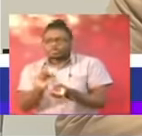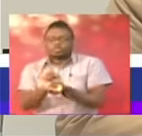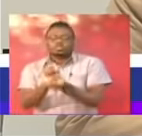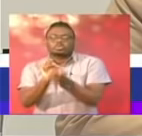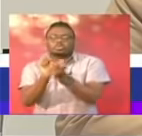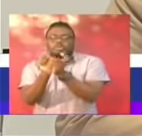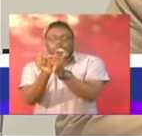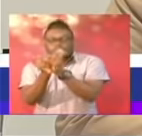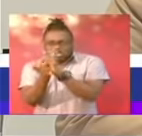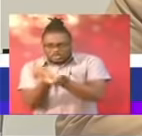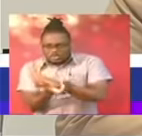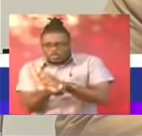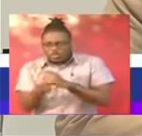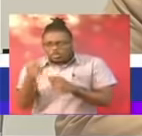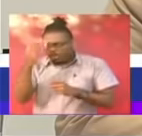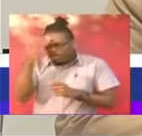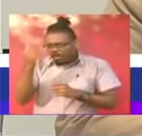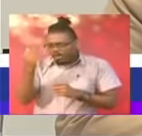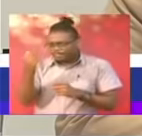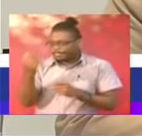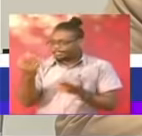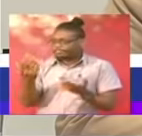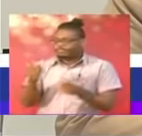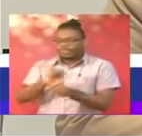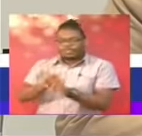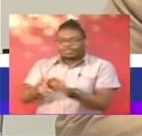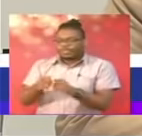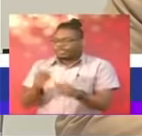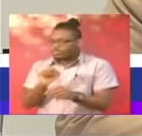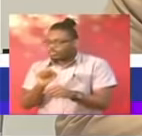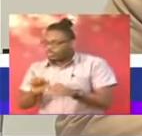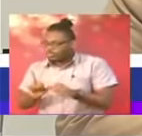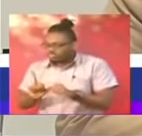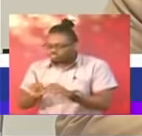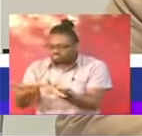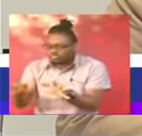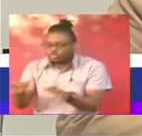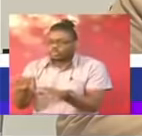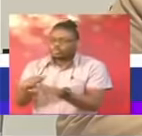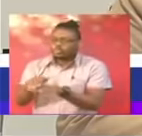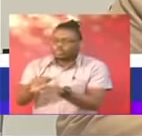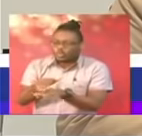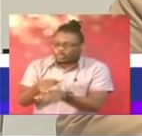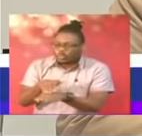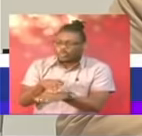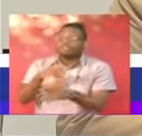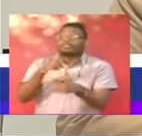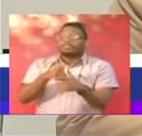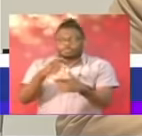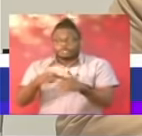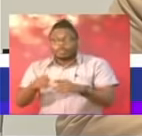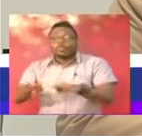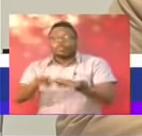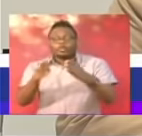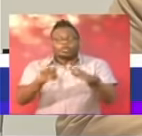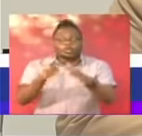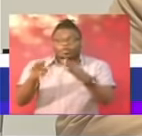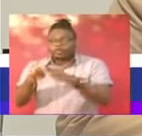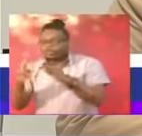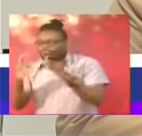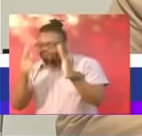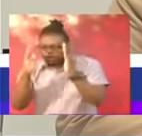the additional threats that may occur or arise with respect to any introduction of variants, all of those things are going to be